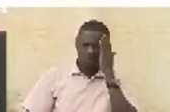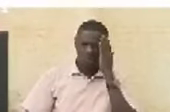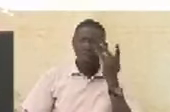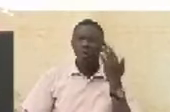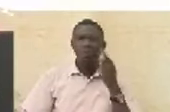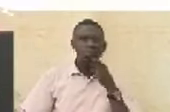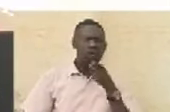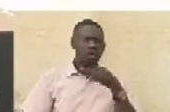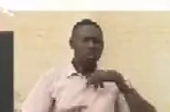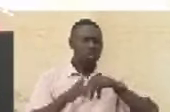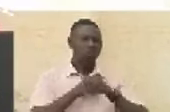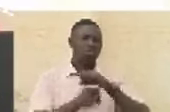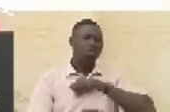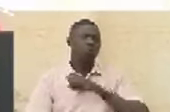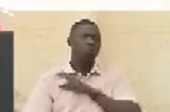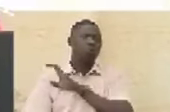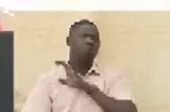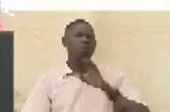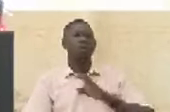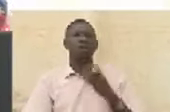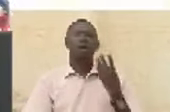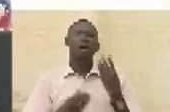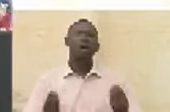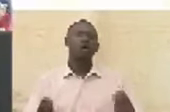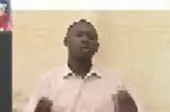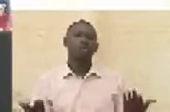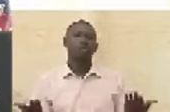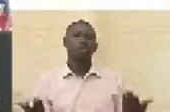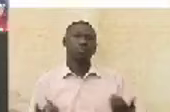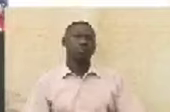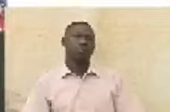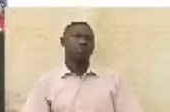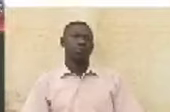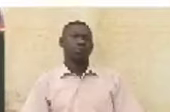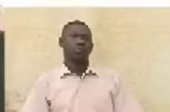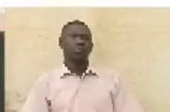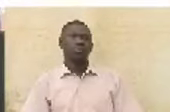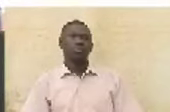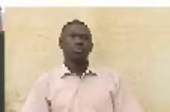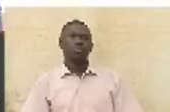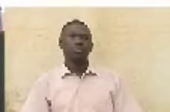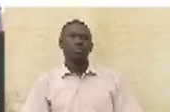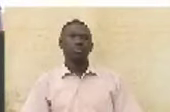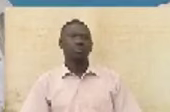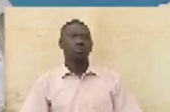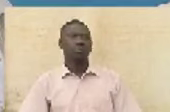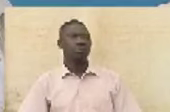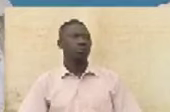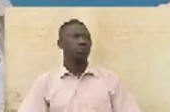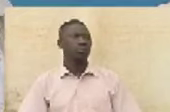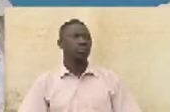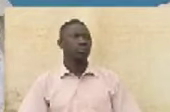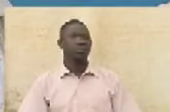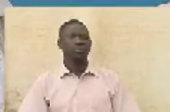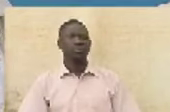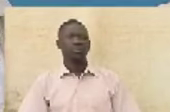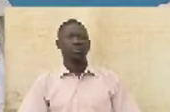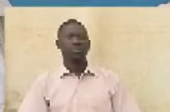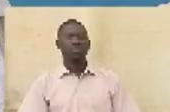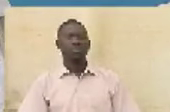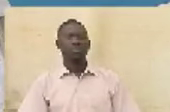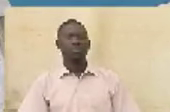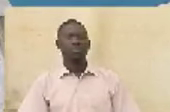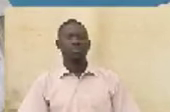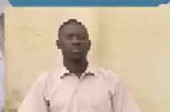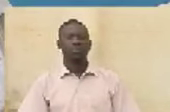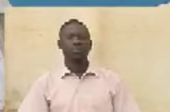compound? Ite nyin lo nyaade da tumala men na ite benu ila suwo kono. Ah, ngon don ma yille ma biri nyin muso en telephone ke da watare ifutata